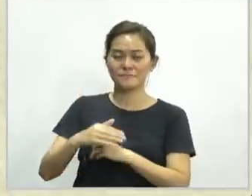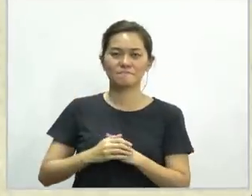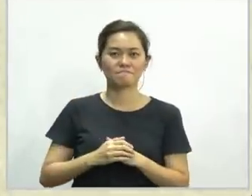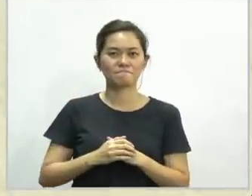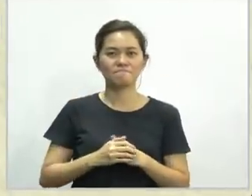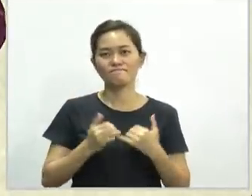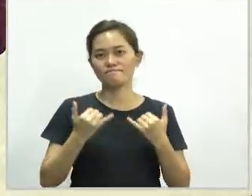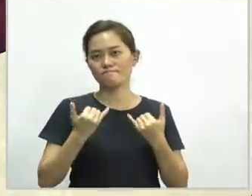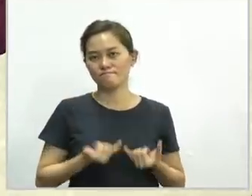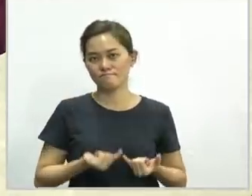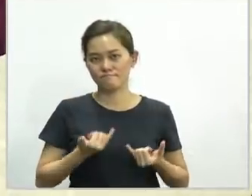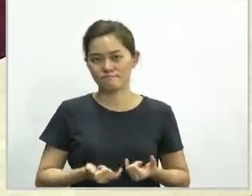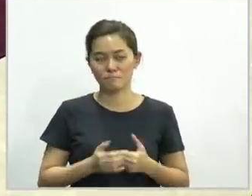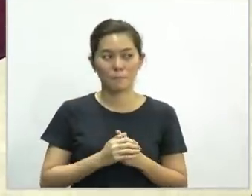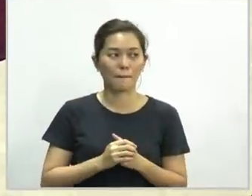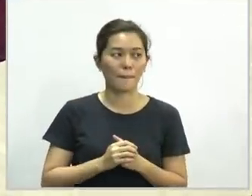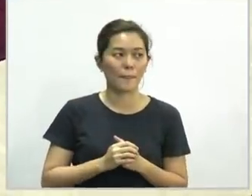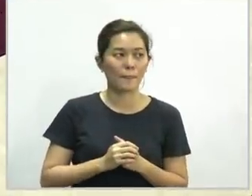Now,